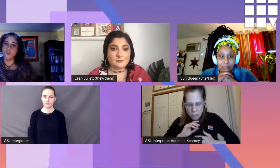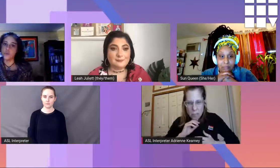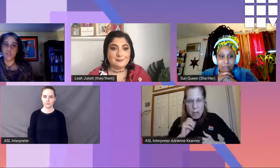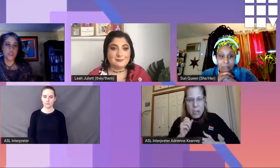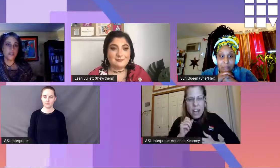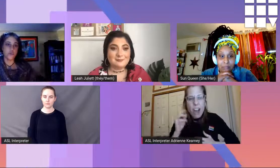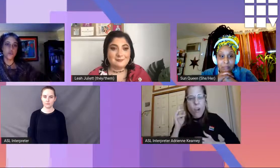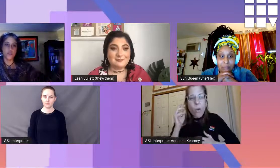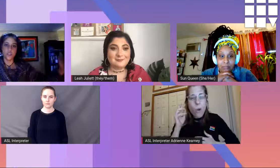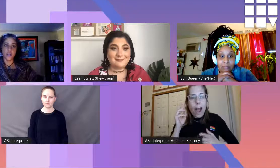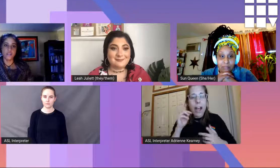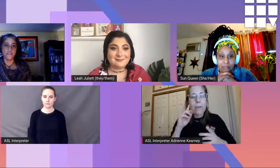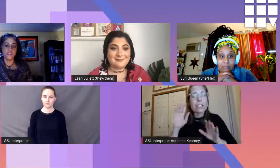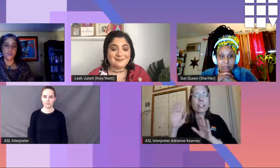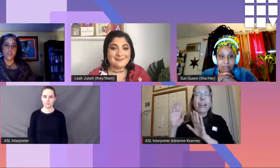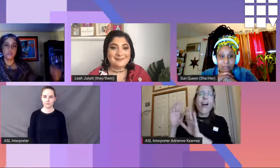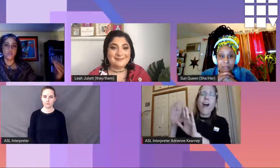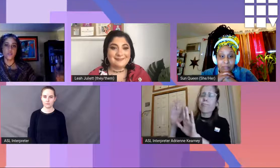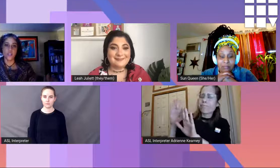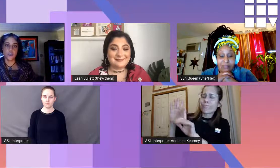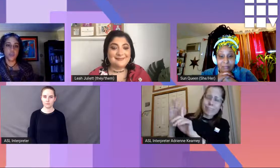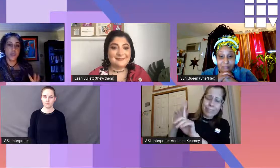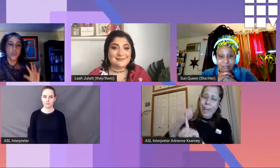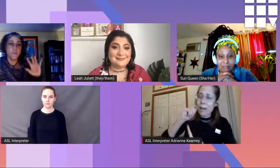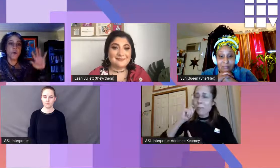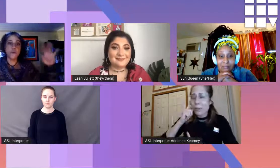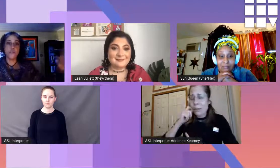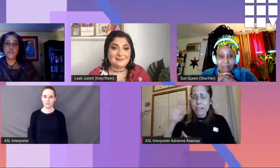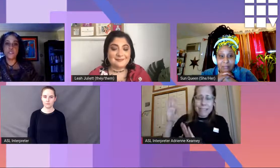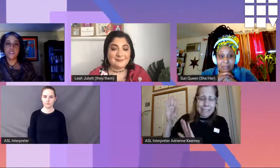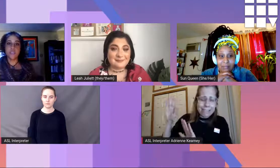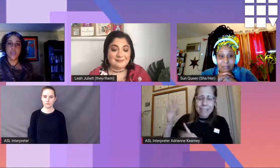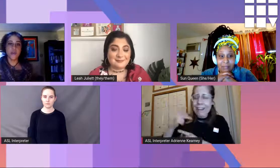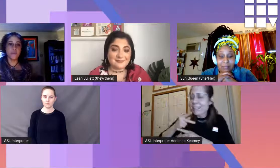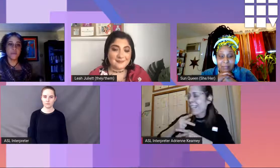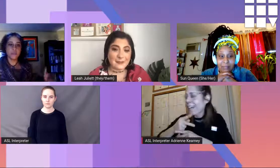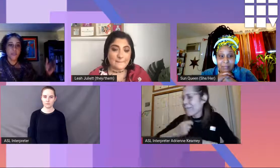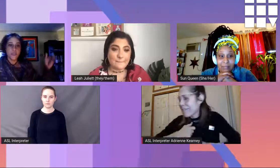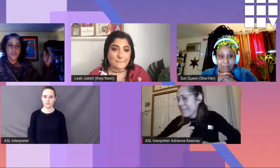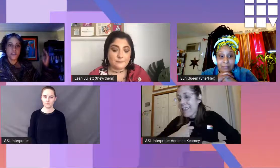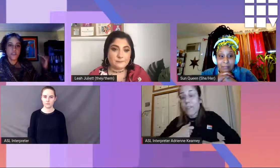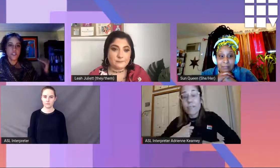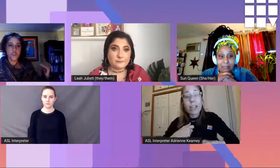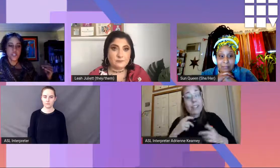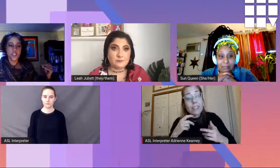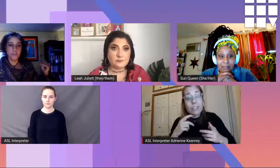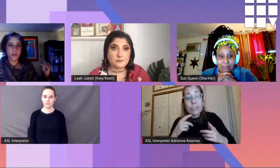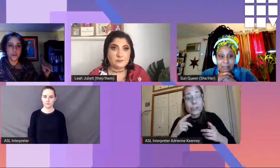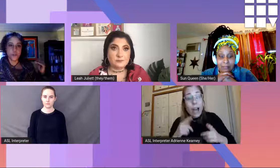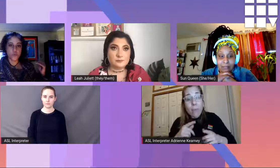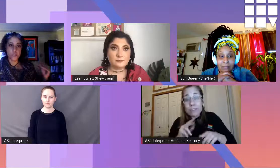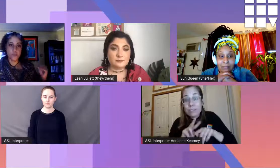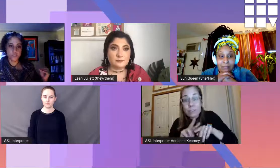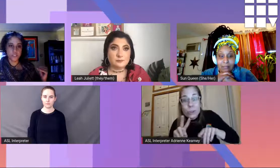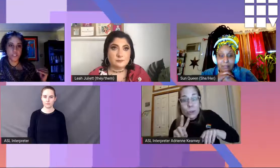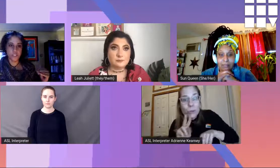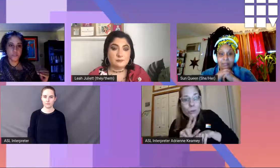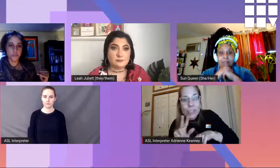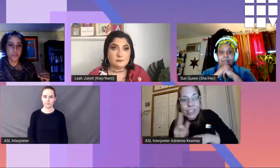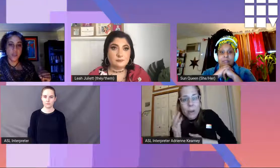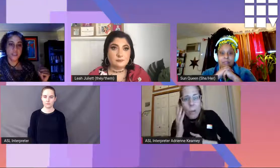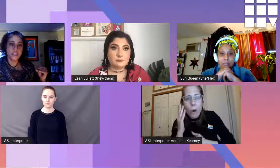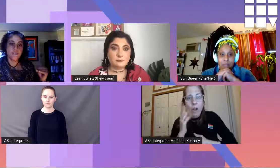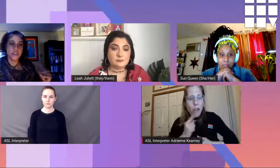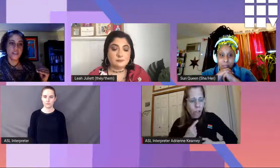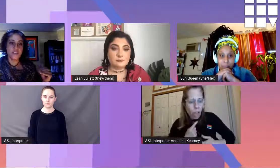you are so right, that can be at 3 o'clock in the afternoon, that can be at 2 o'clock in the morning. But when those things happen, the frustration and the part that really pulls the tears